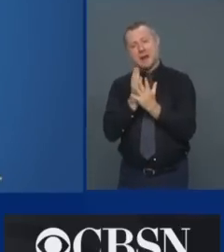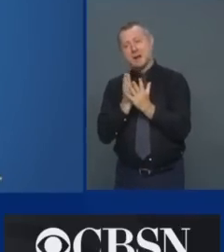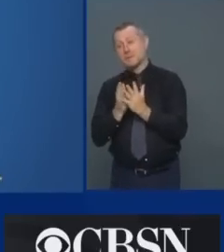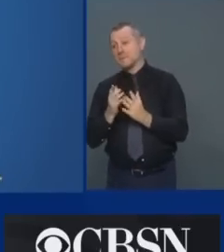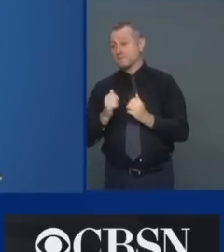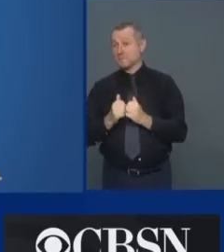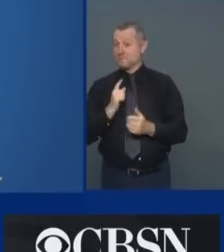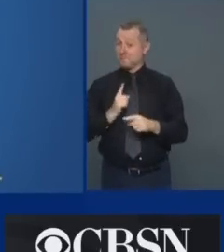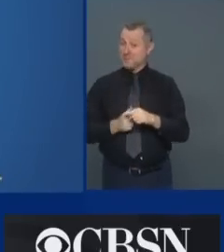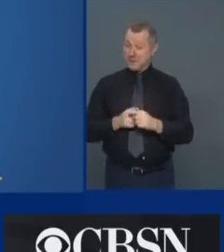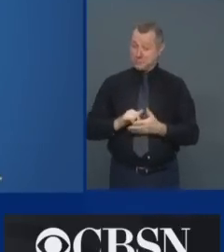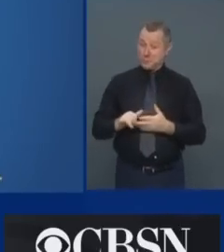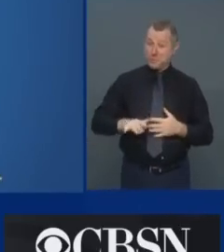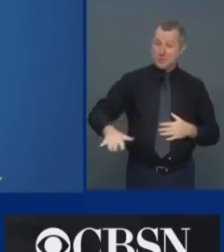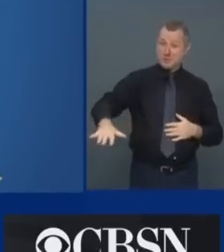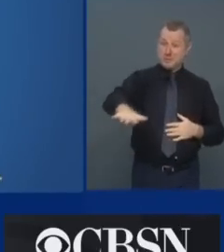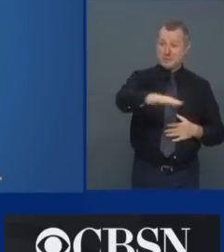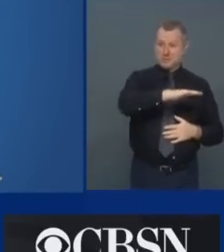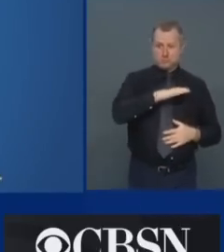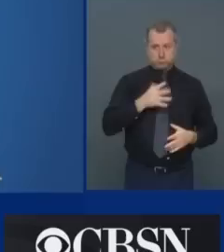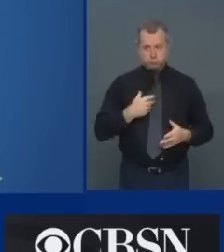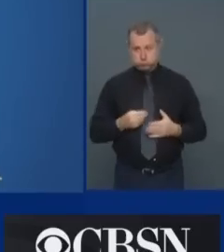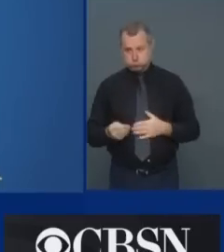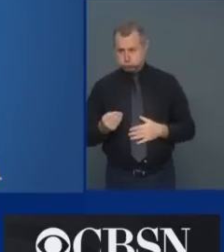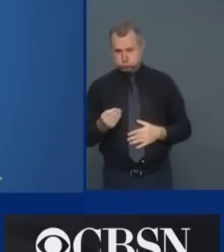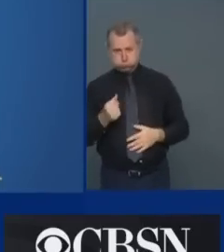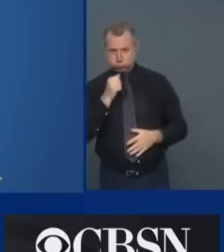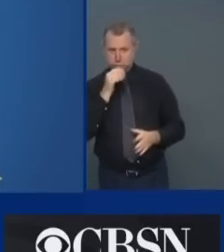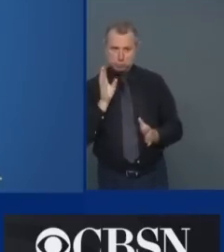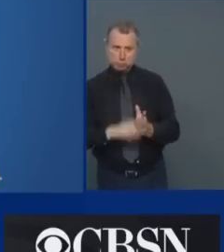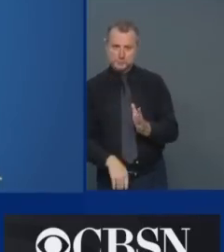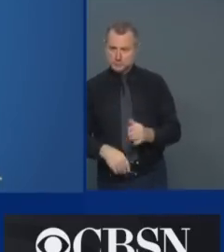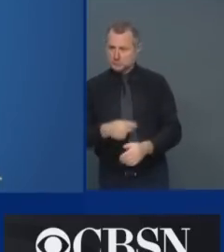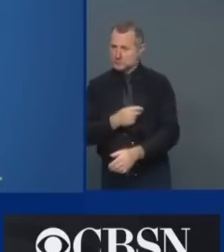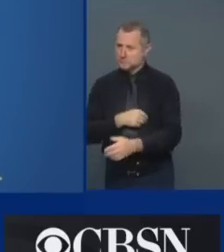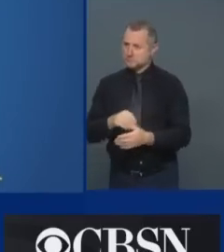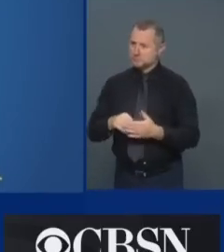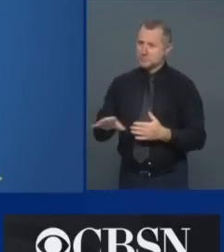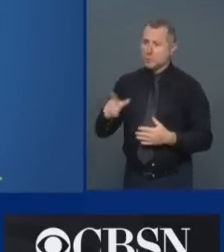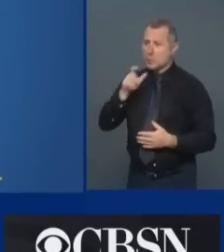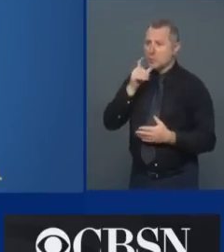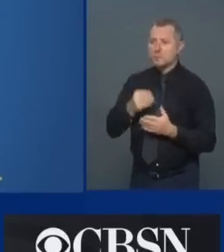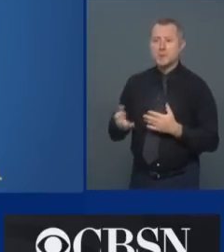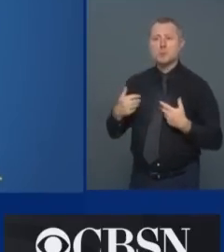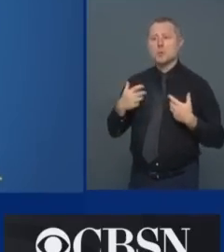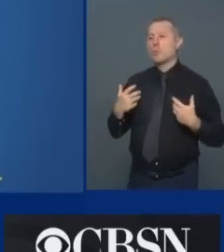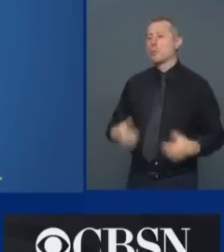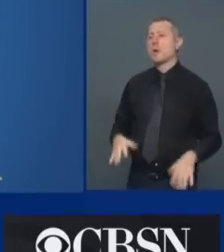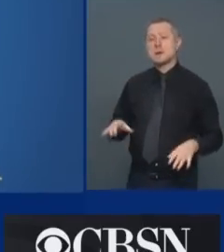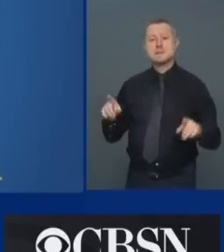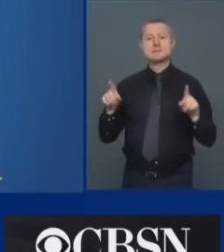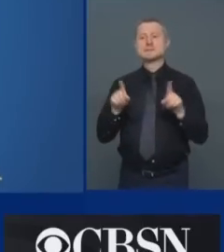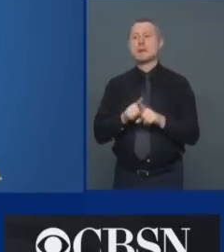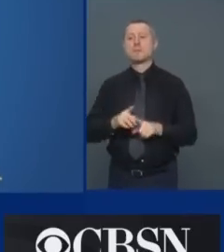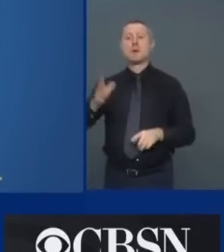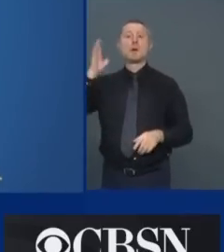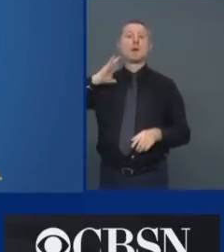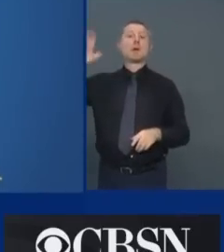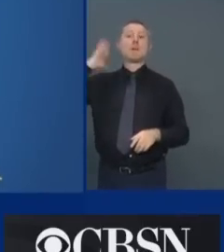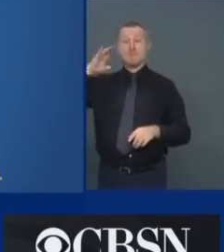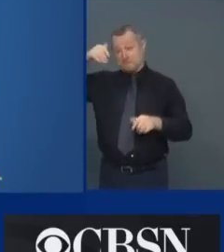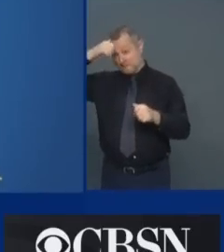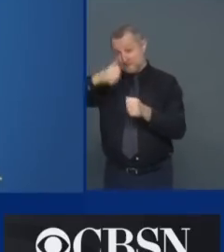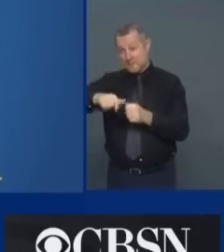going to be expensive. And who do we buy it from? And I want to make sure we don't go through that same mess that we went through on